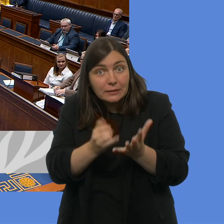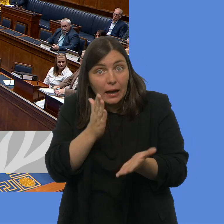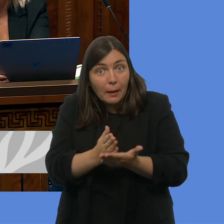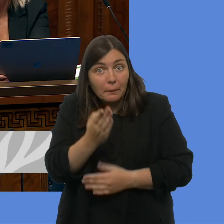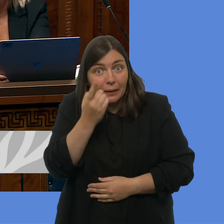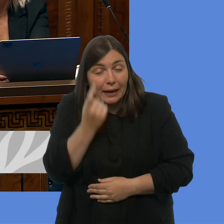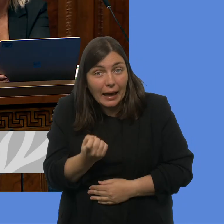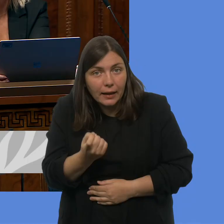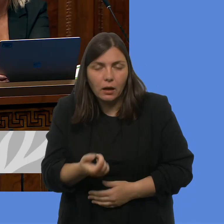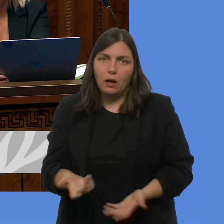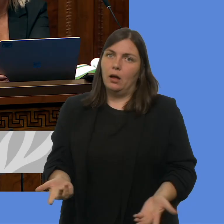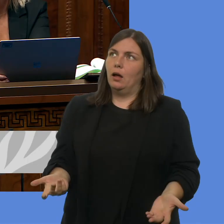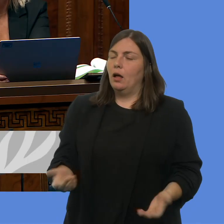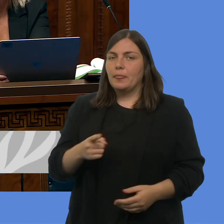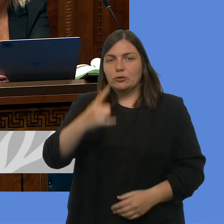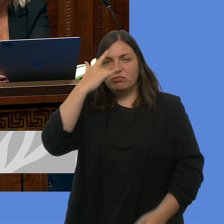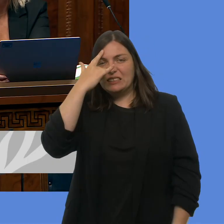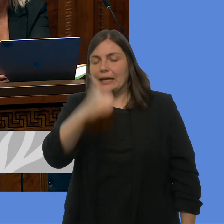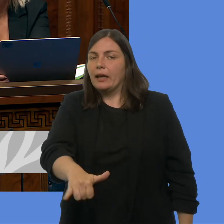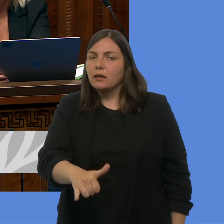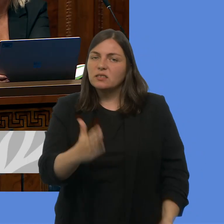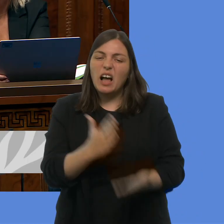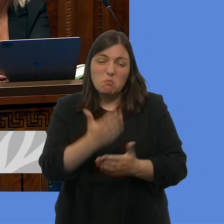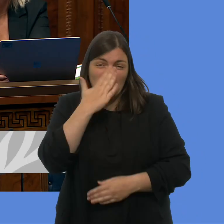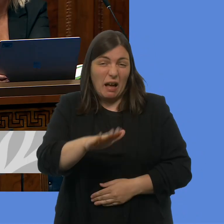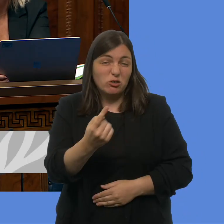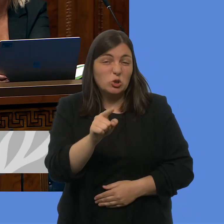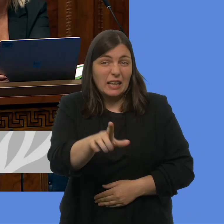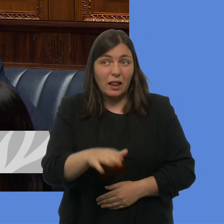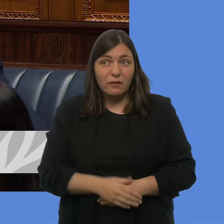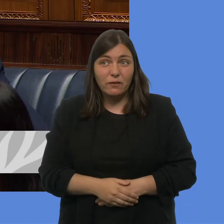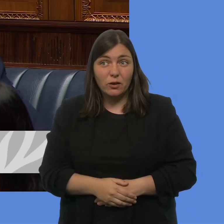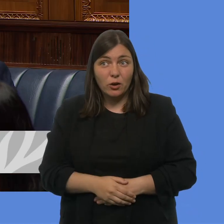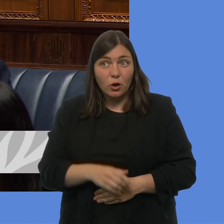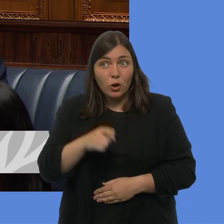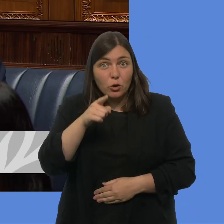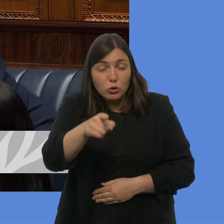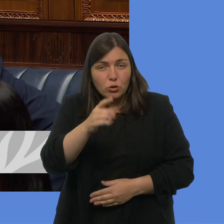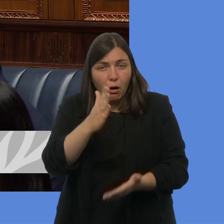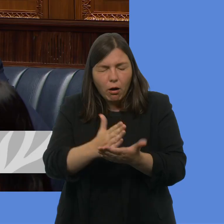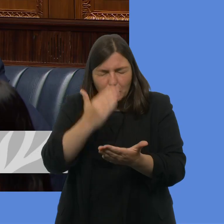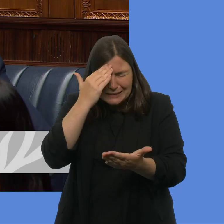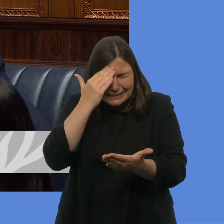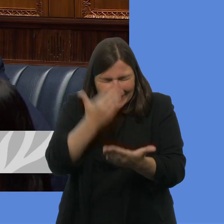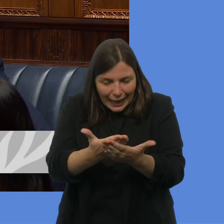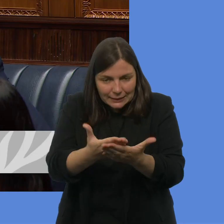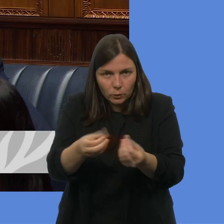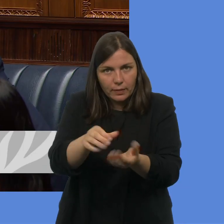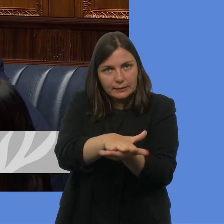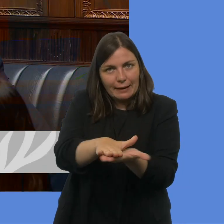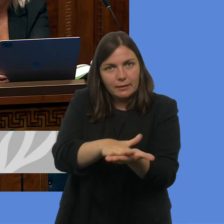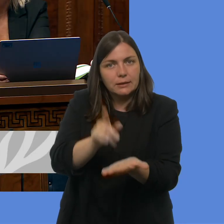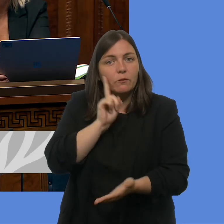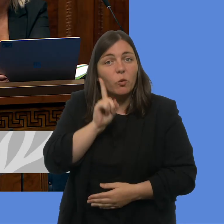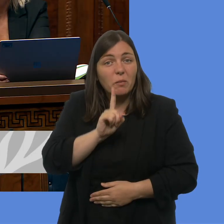absolutely ridiculous, and you're making a show of yourself. You are fascinated with the definition of a woman. I think that says a lot